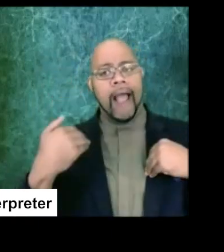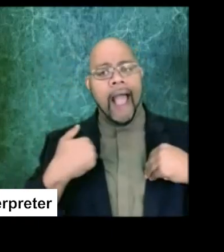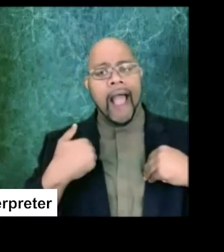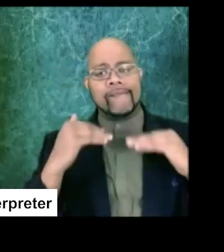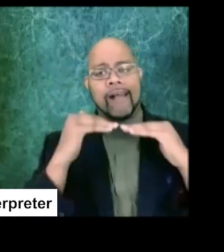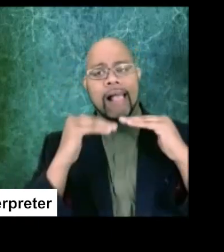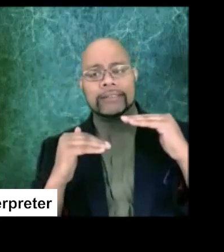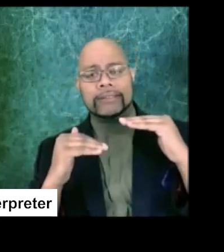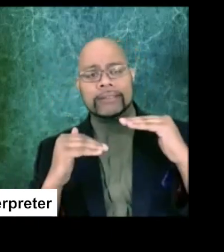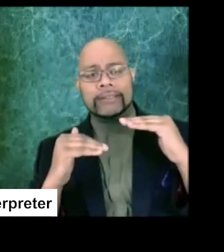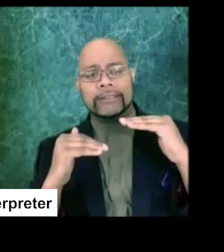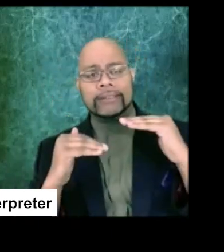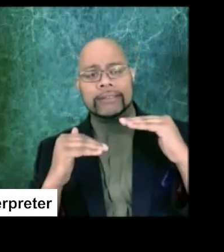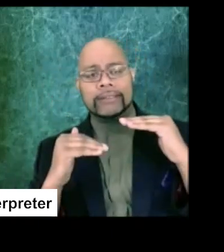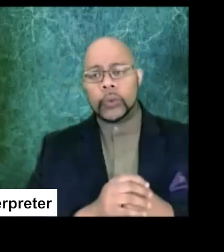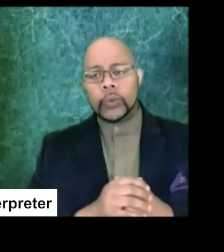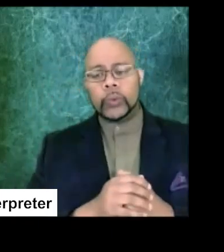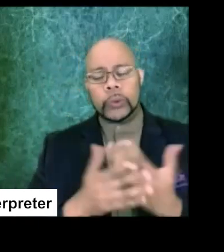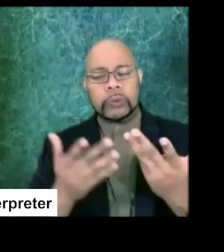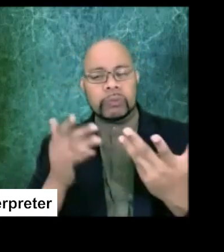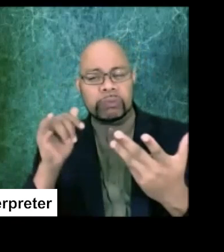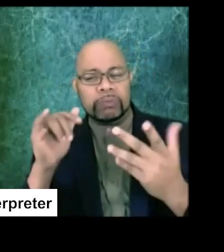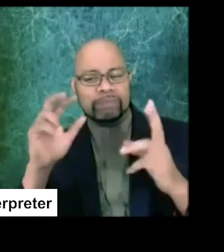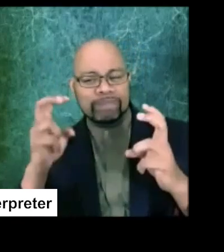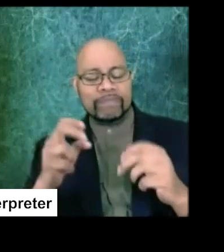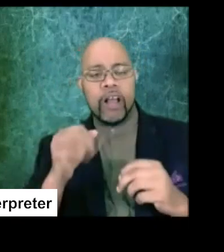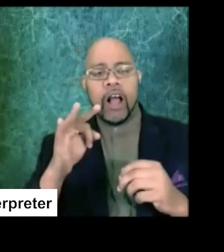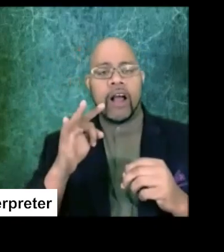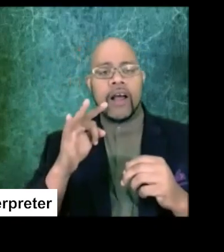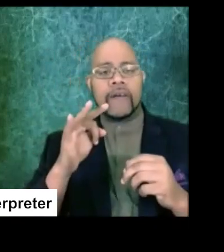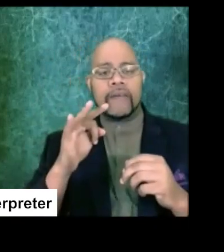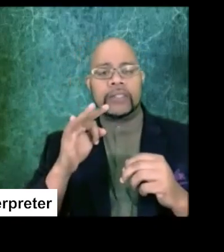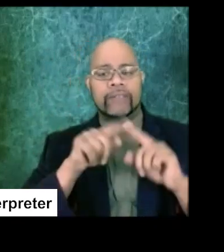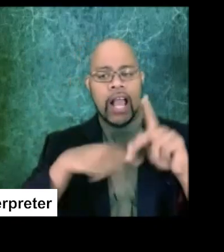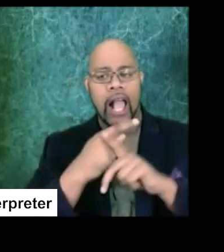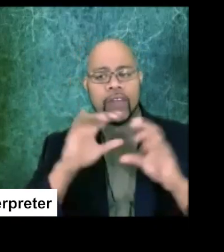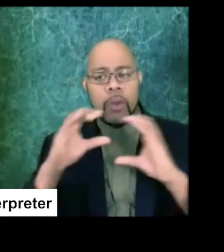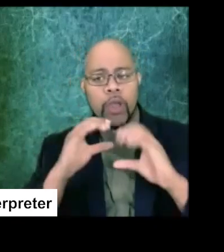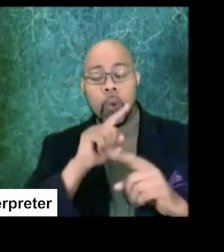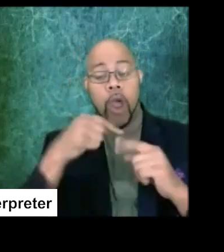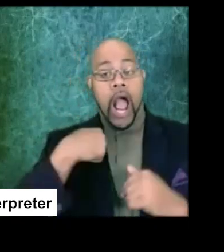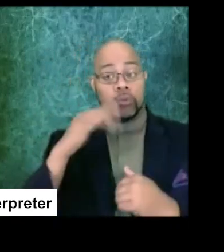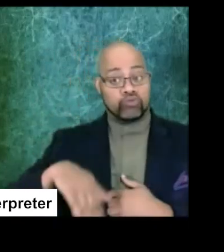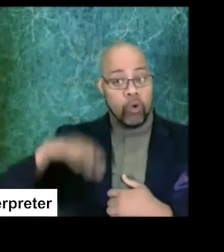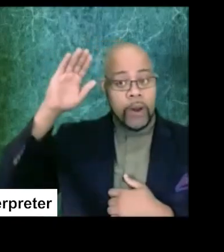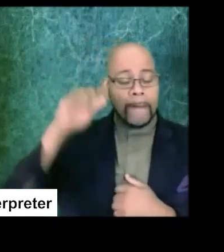less utilization, shall we say, of a form of communication. When I was coming up,